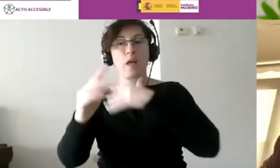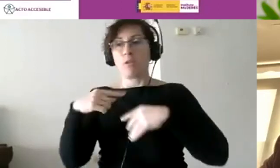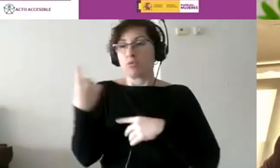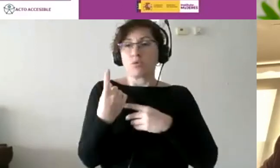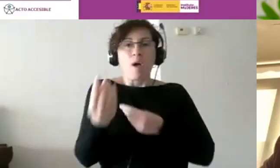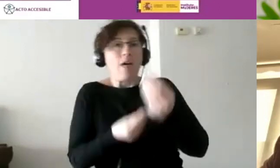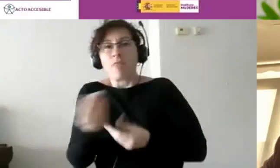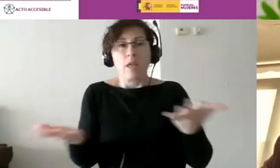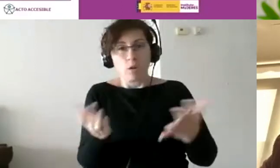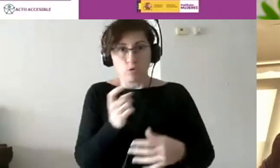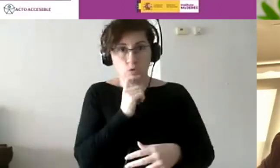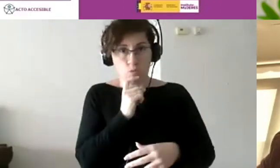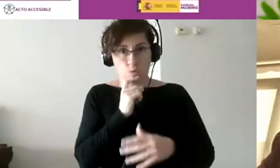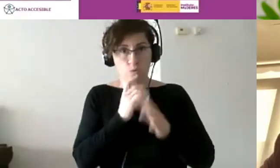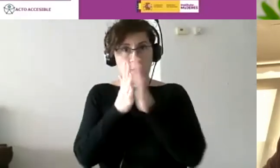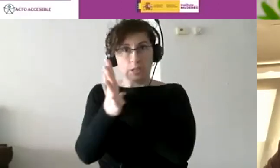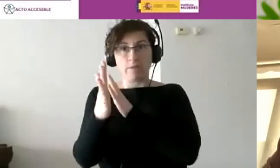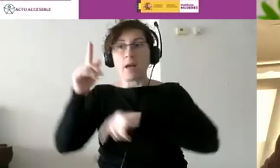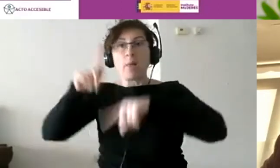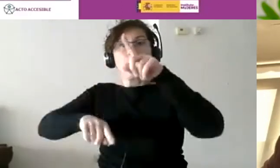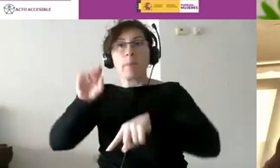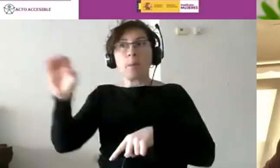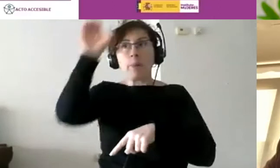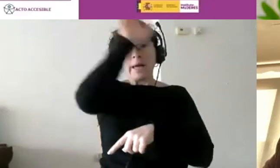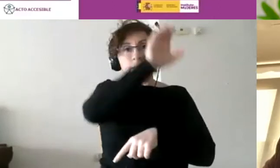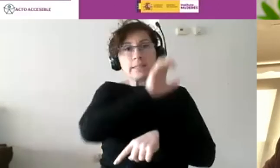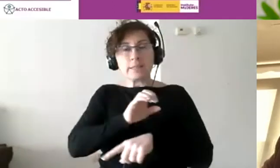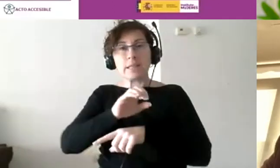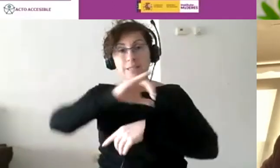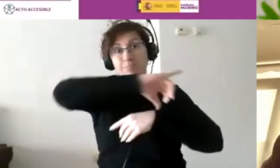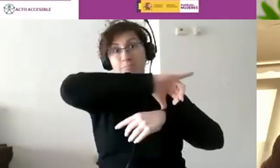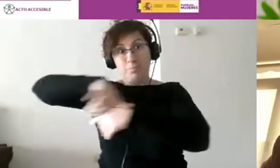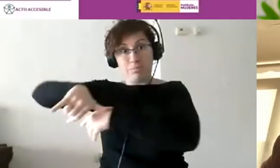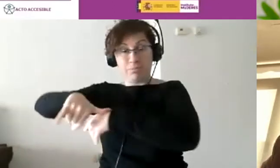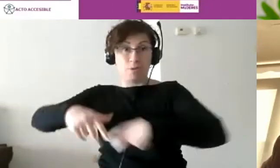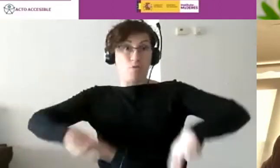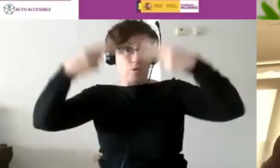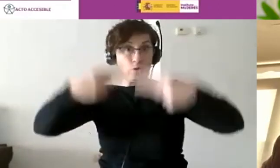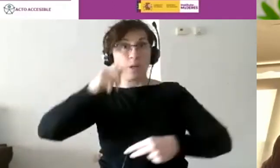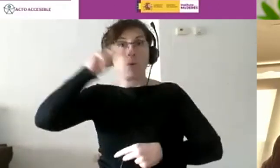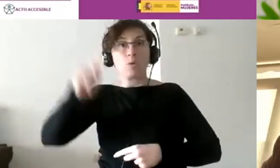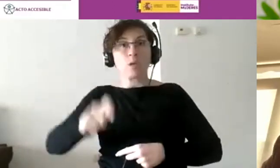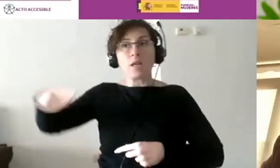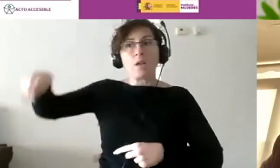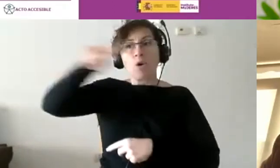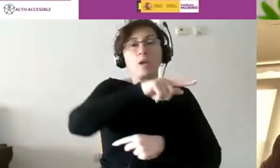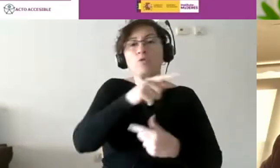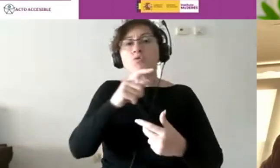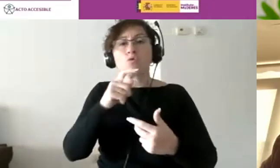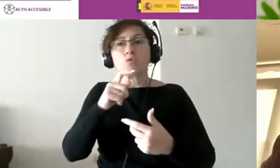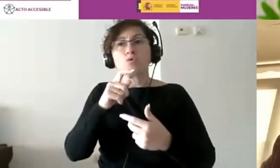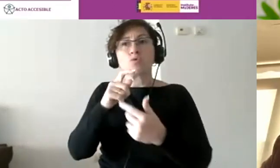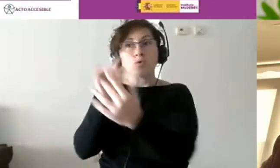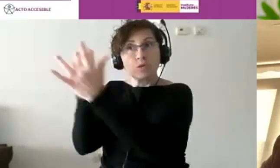camps? How can we work with the different situations of refugees in the different countries that are in the border